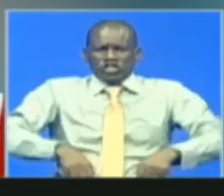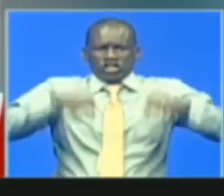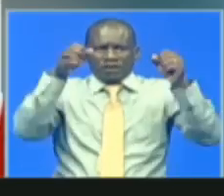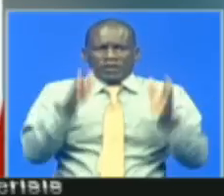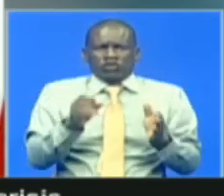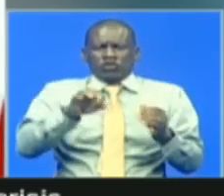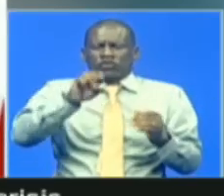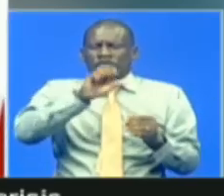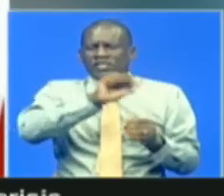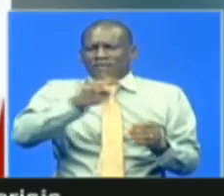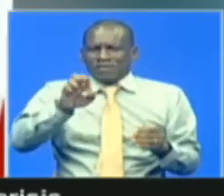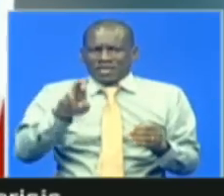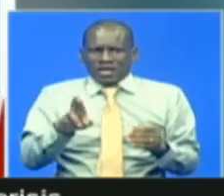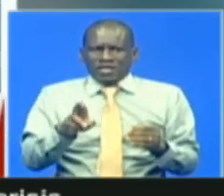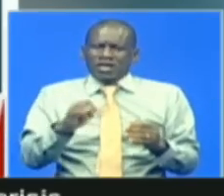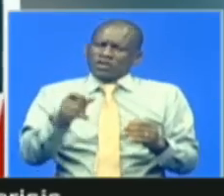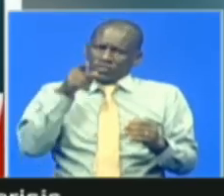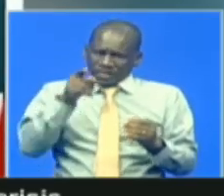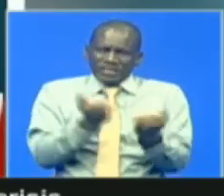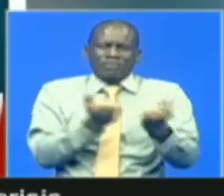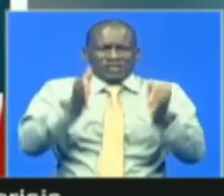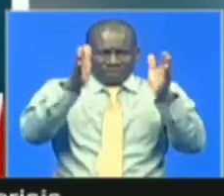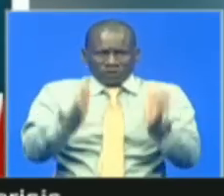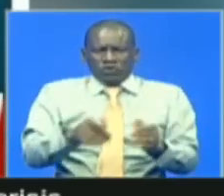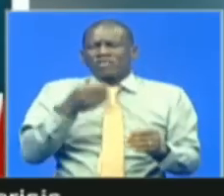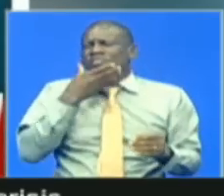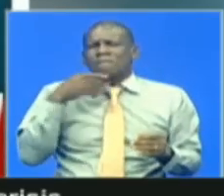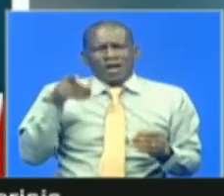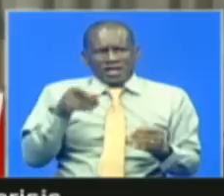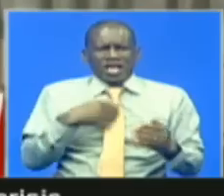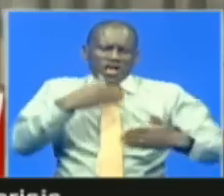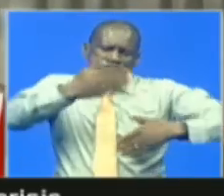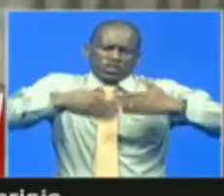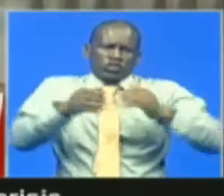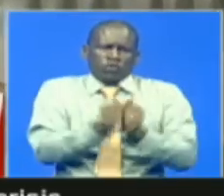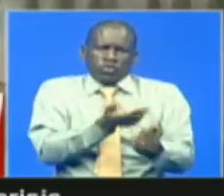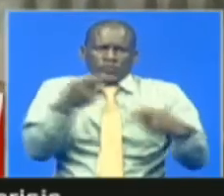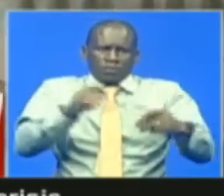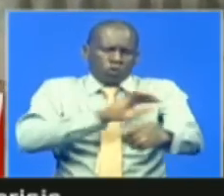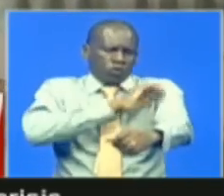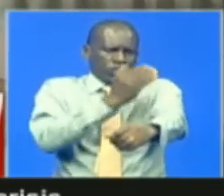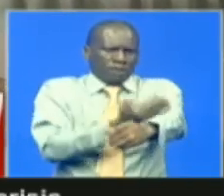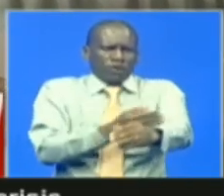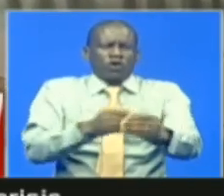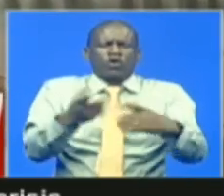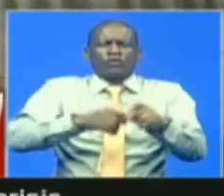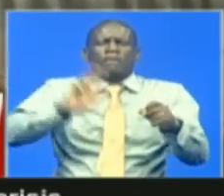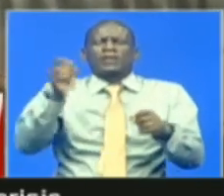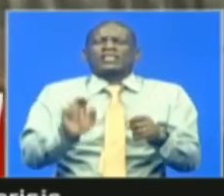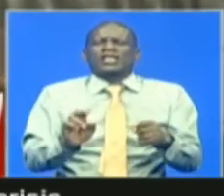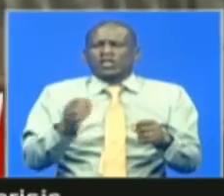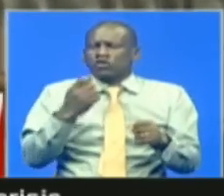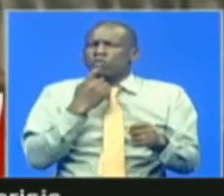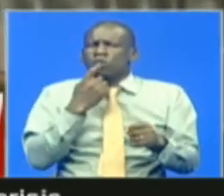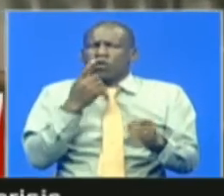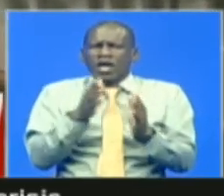believe that apart from being a go-getting entrepreneur, Merali has had close links with those in power, from President Daniel Moi to the elites and powerful